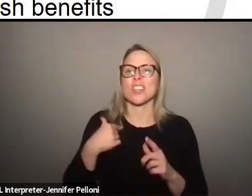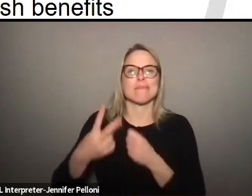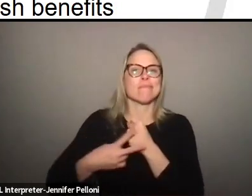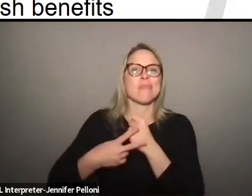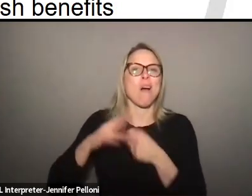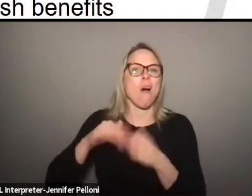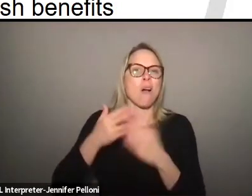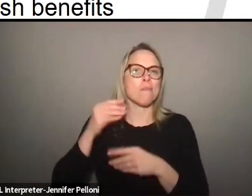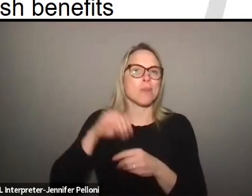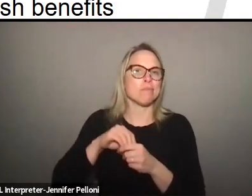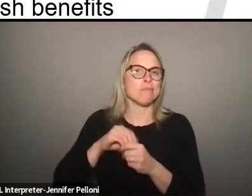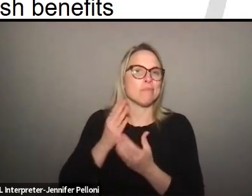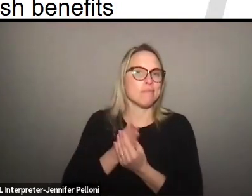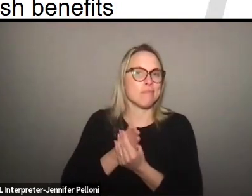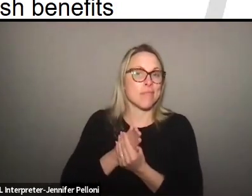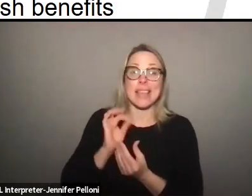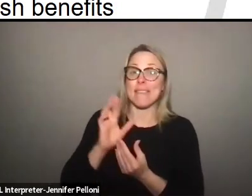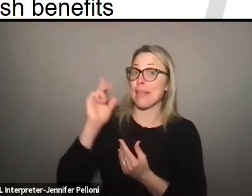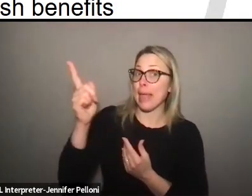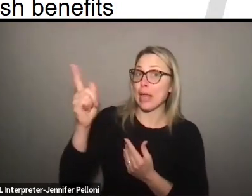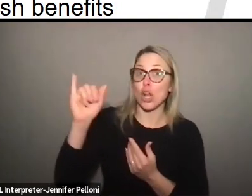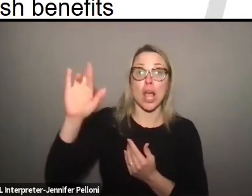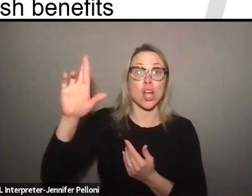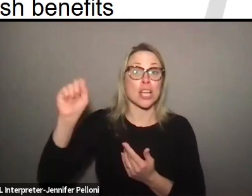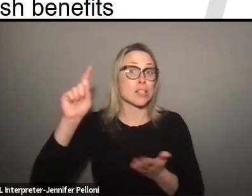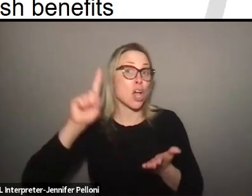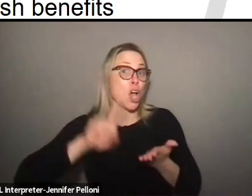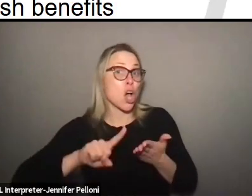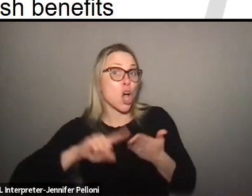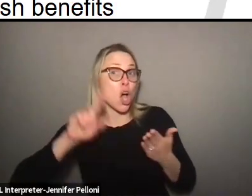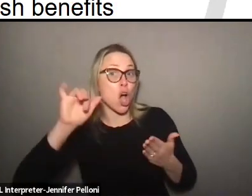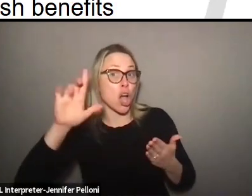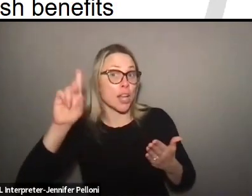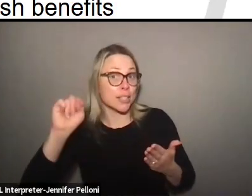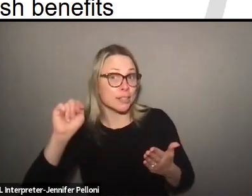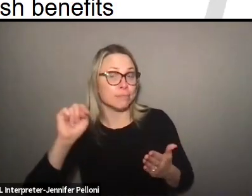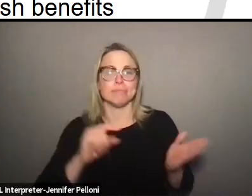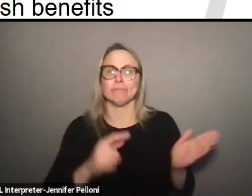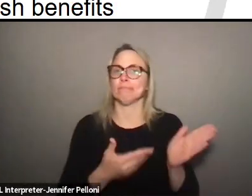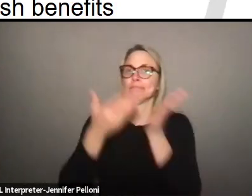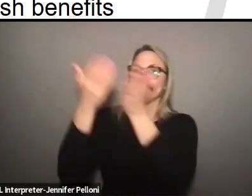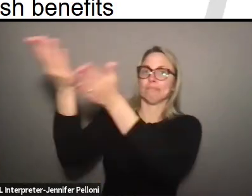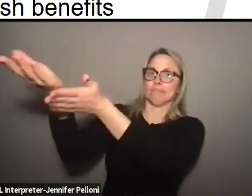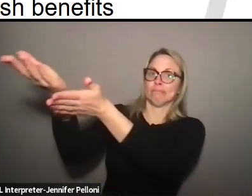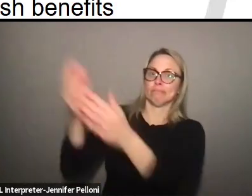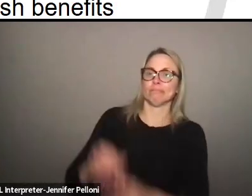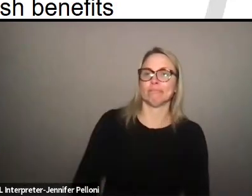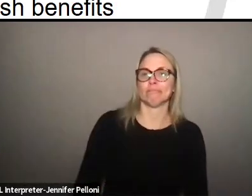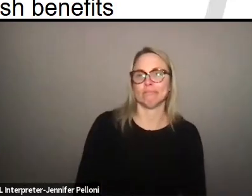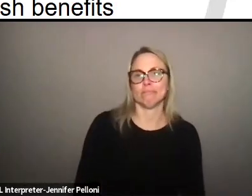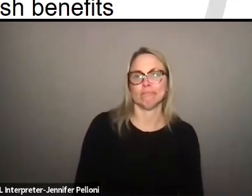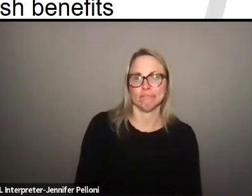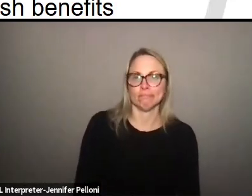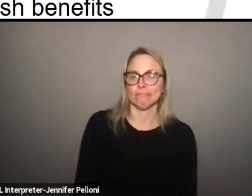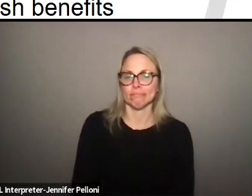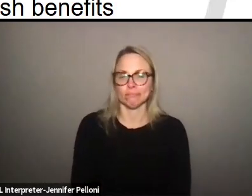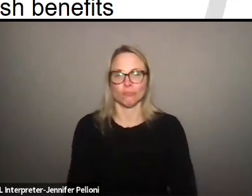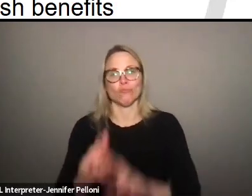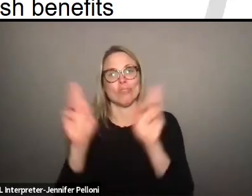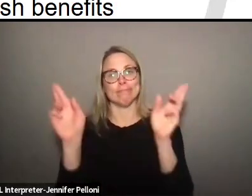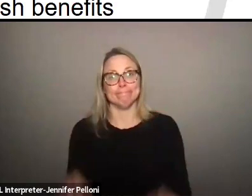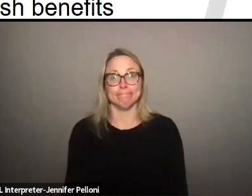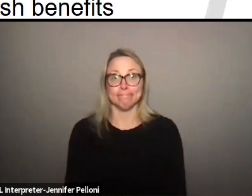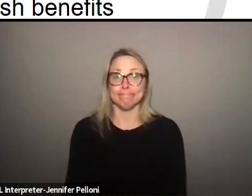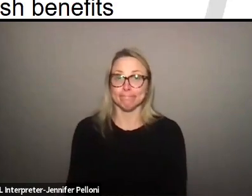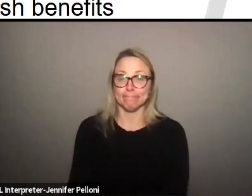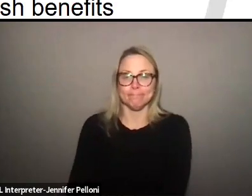my receipts in there. And if she's ever audited, I'm just going to hand over those file folders with receipts in it. Okay.